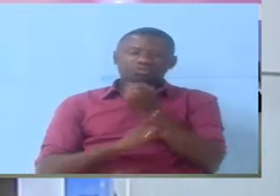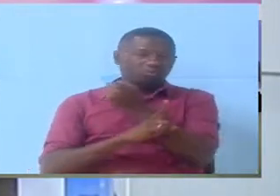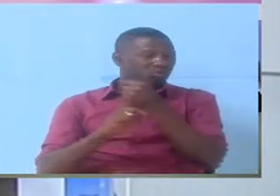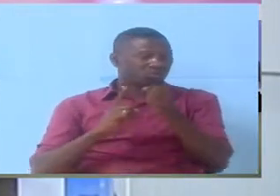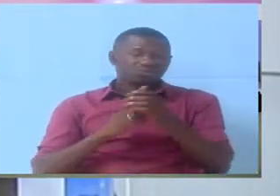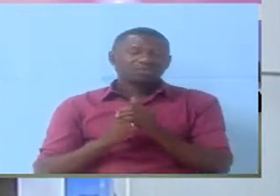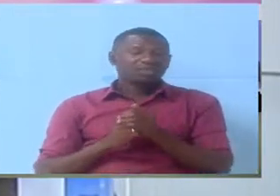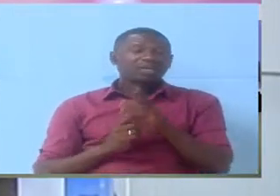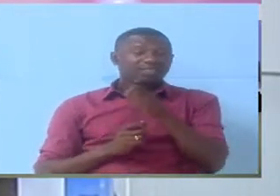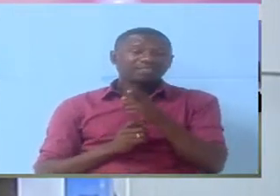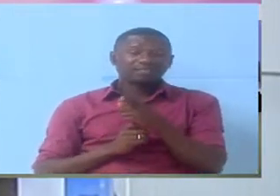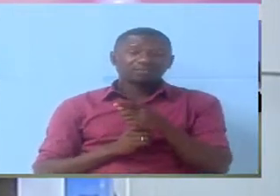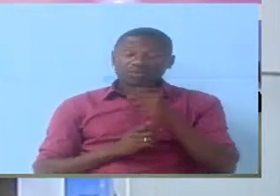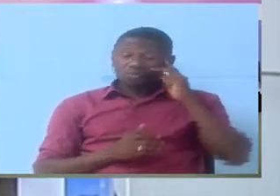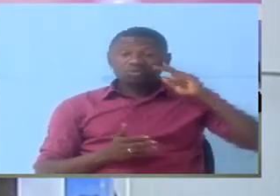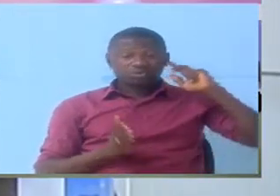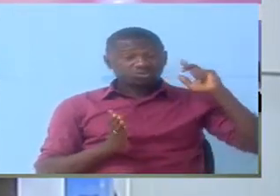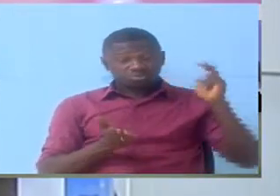are.